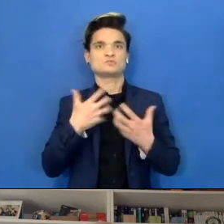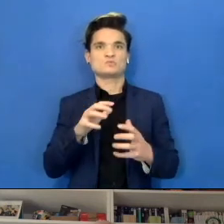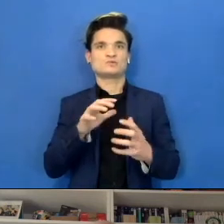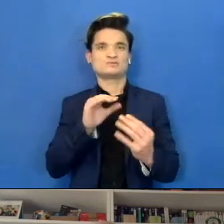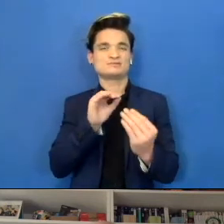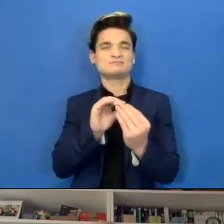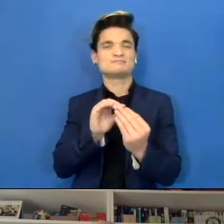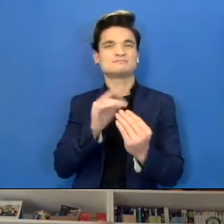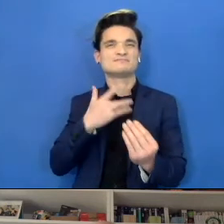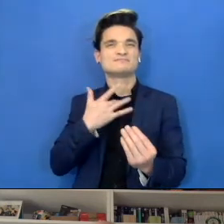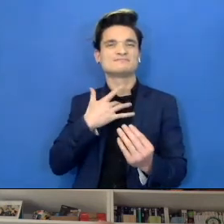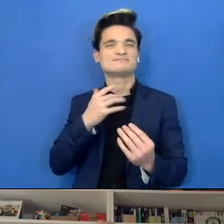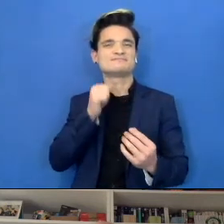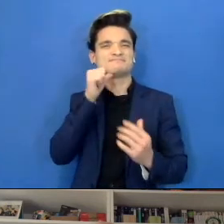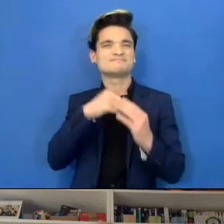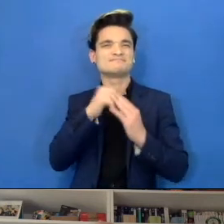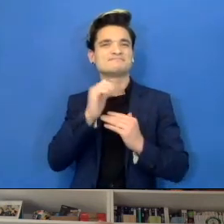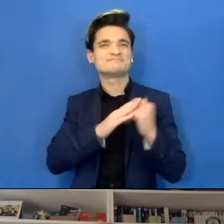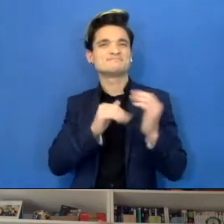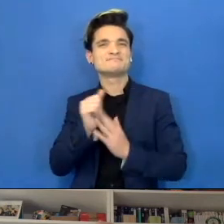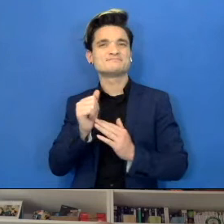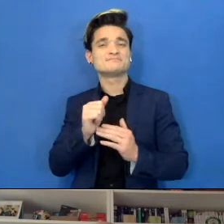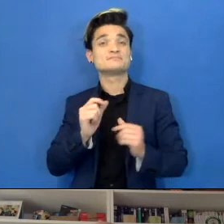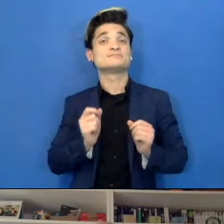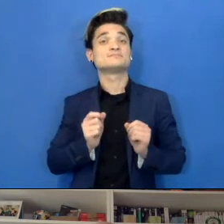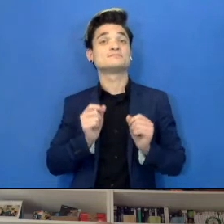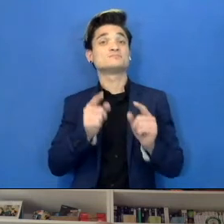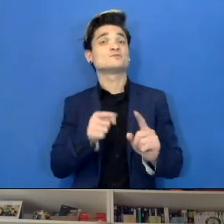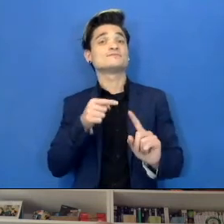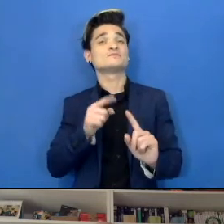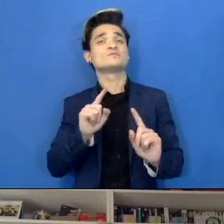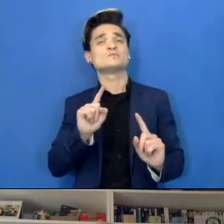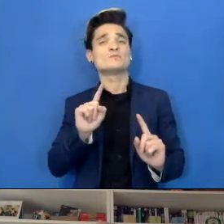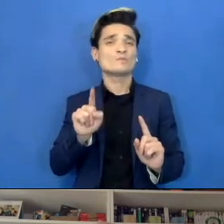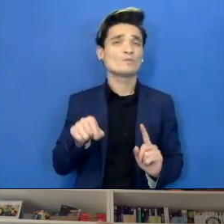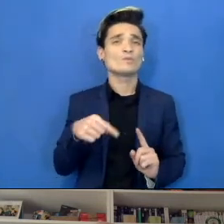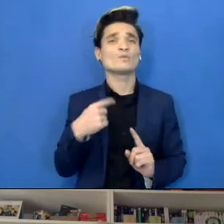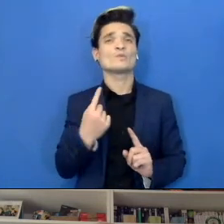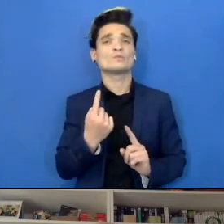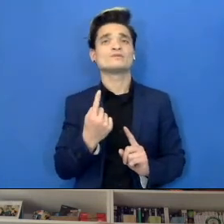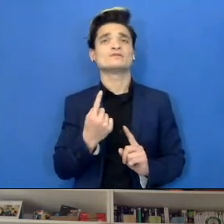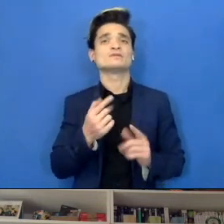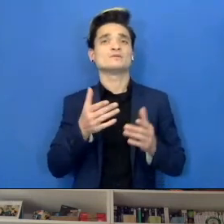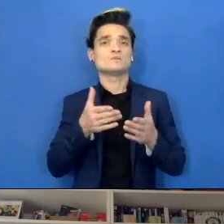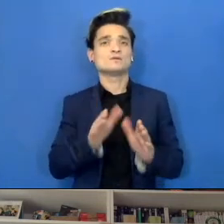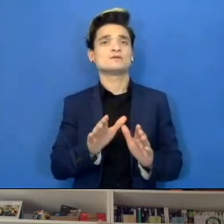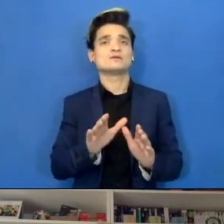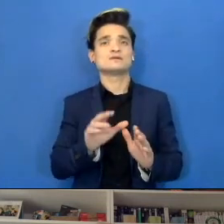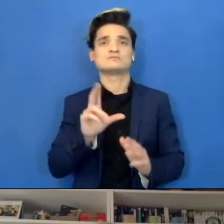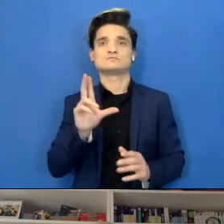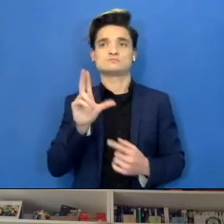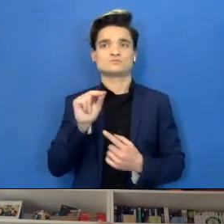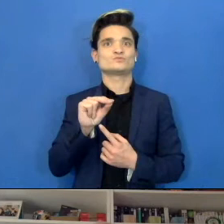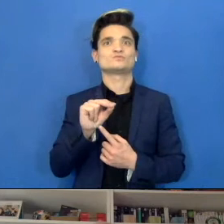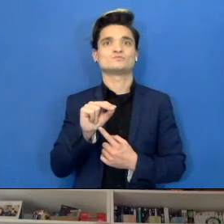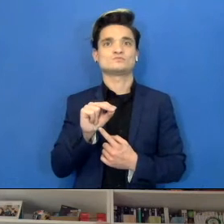no within the scene. I mean, if it gets extreme, for heaven's sake, you can always walk off. If it gets something that it becomes something that's